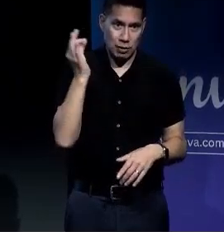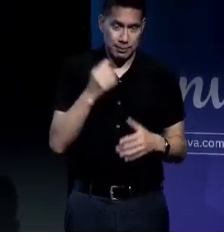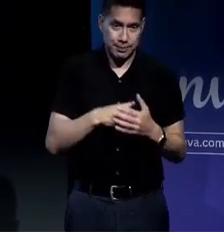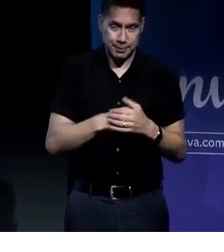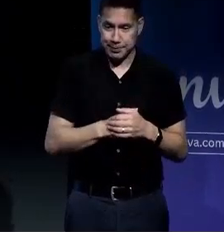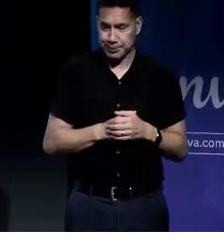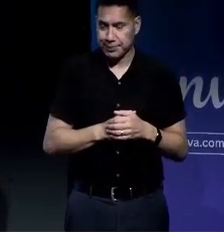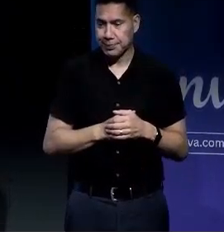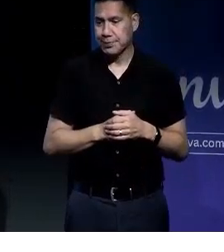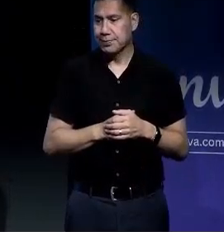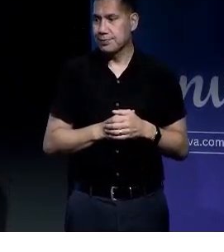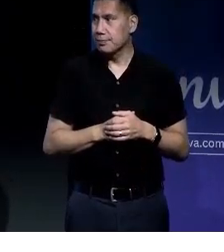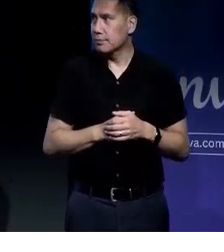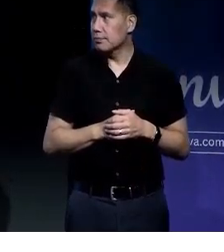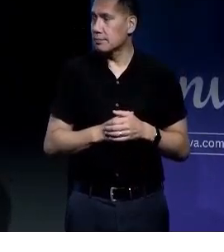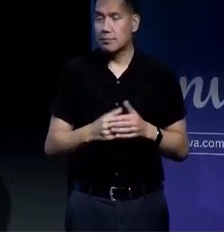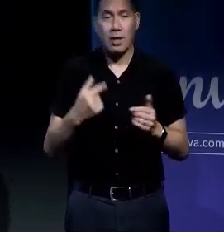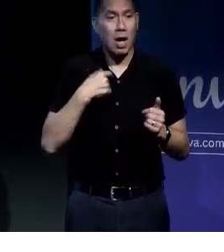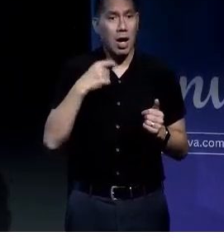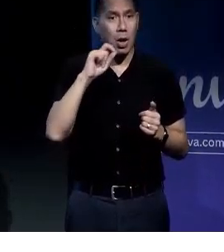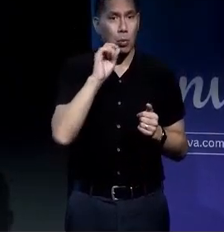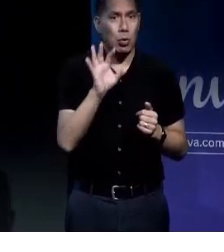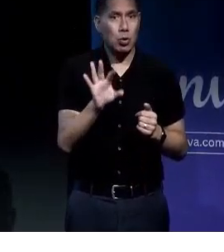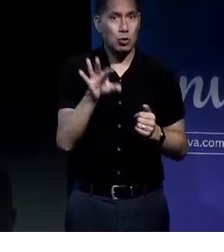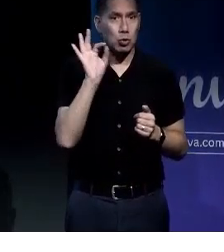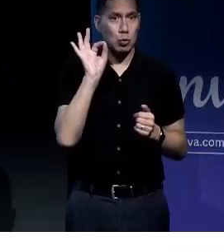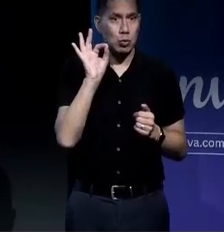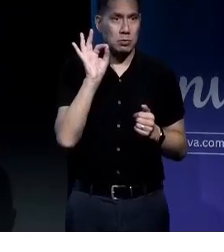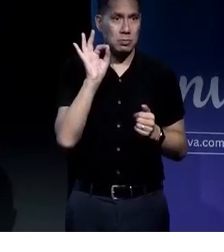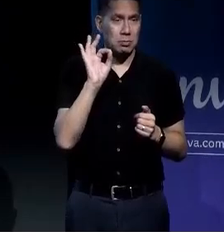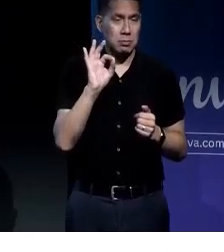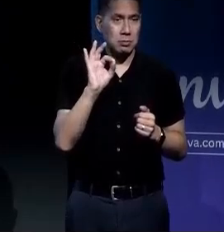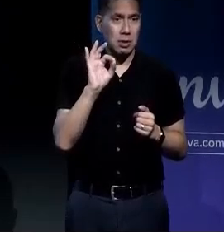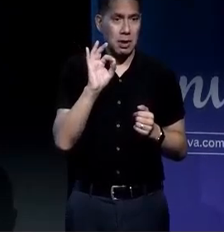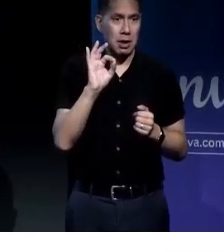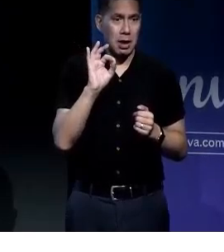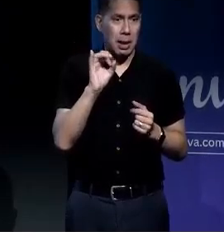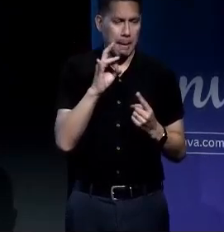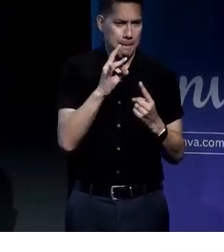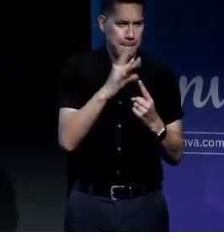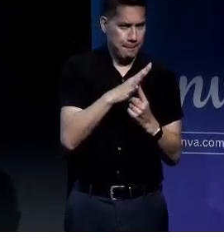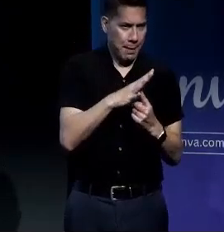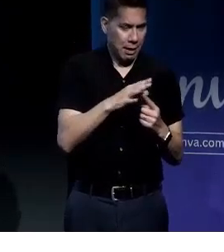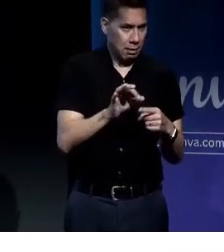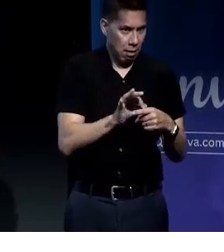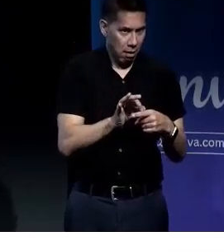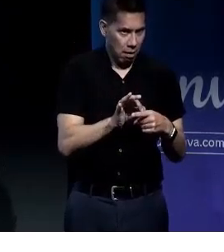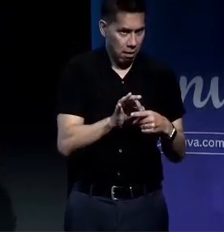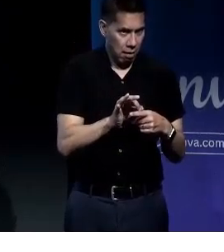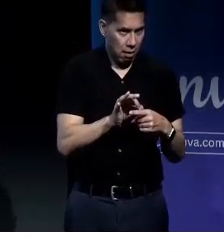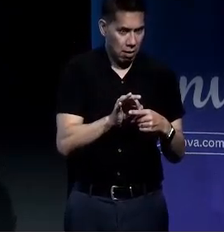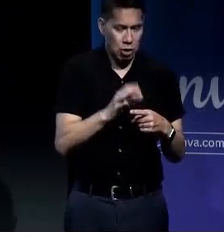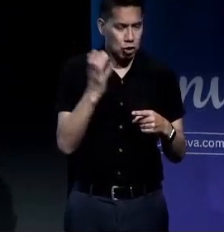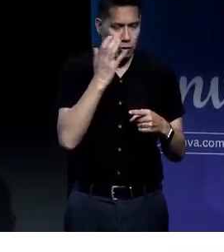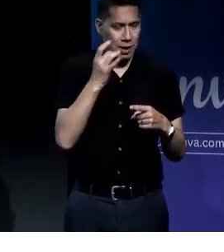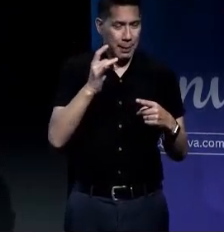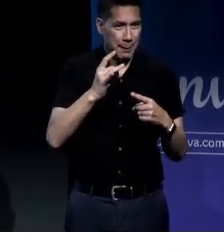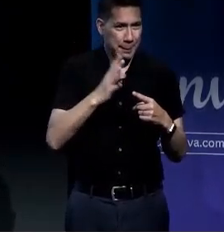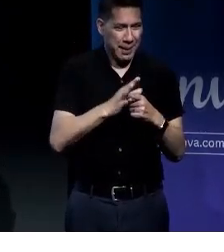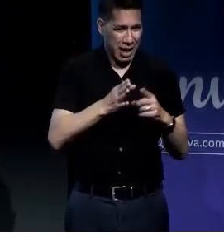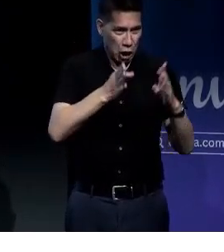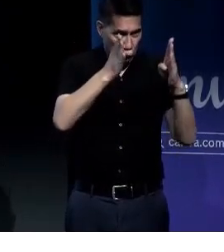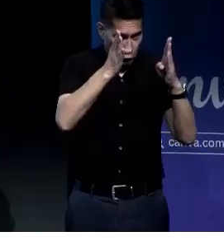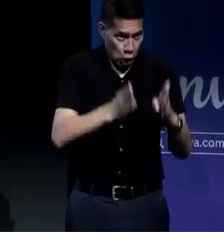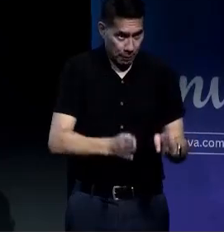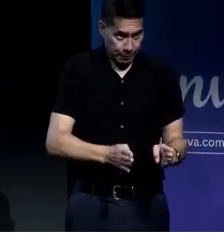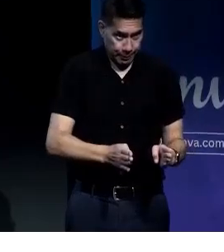So I'm going to choose a main colour, a main column on the